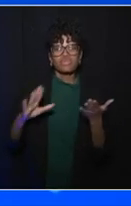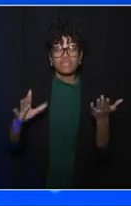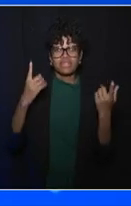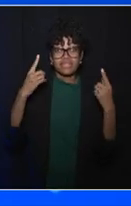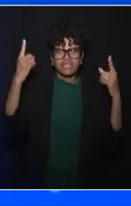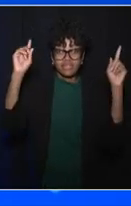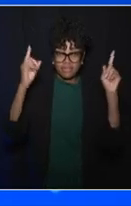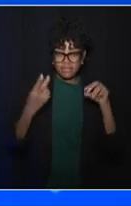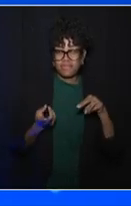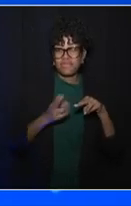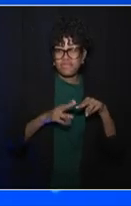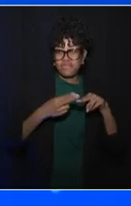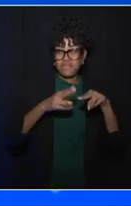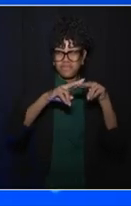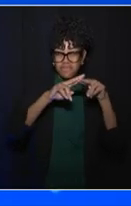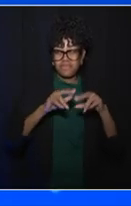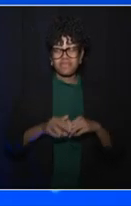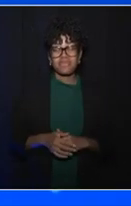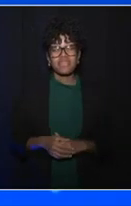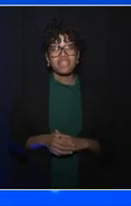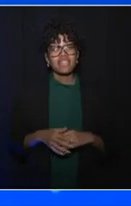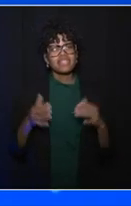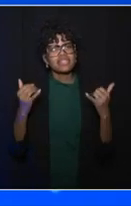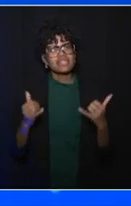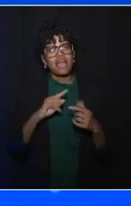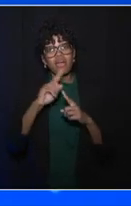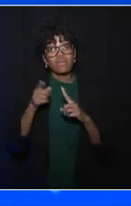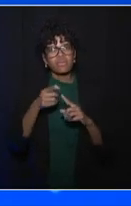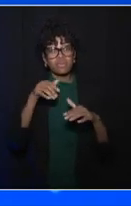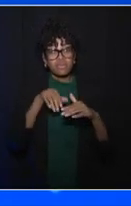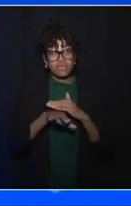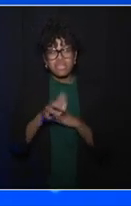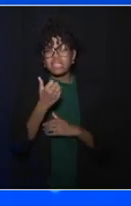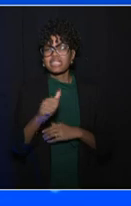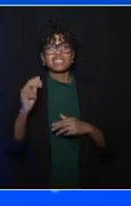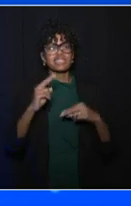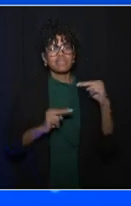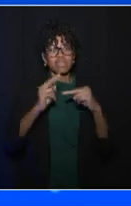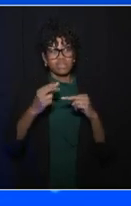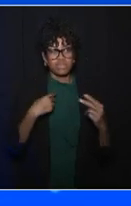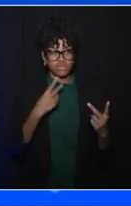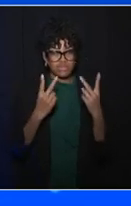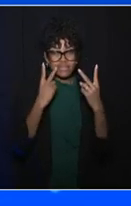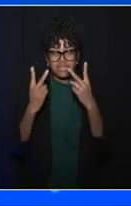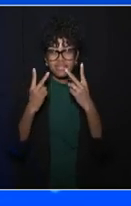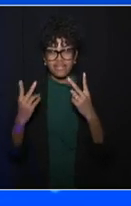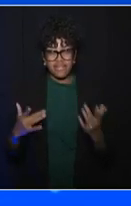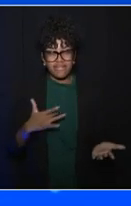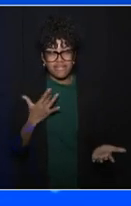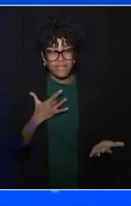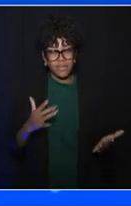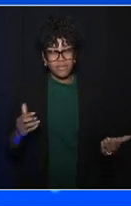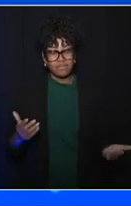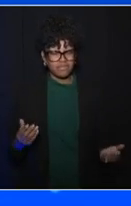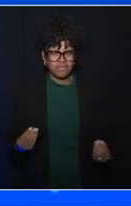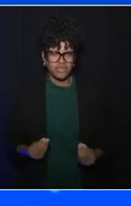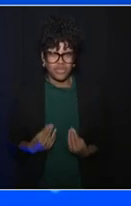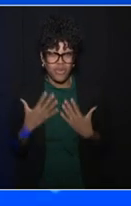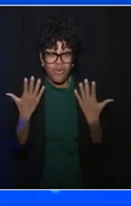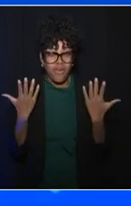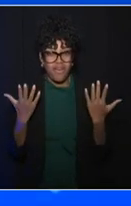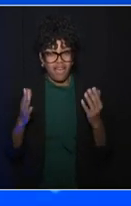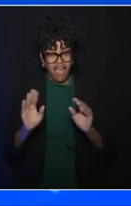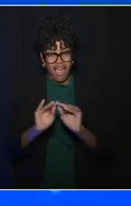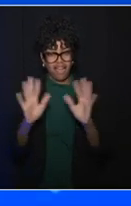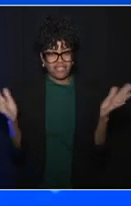And when you walk into any of our buildings, you know that joy is palpable. And it is obvious that it